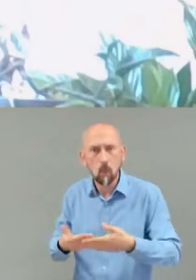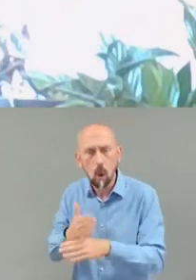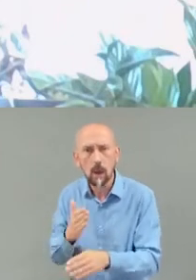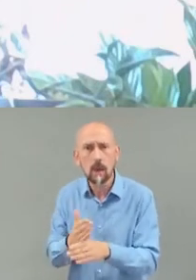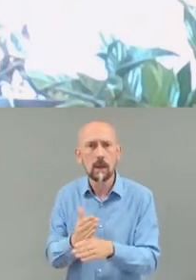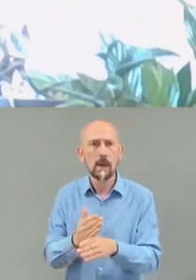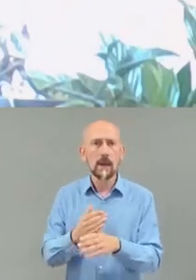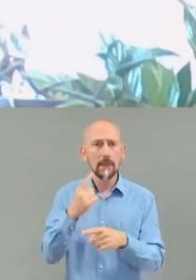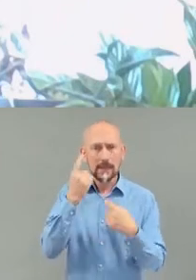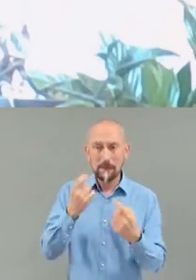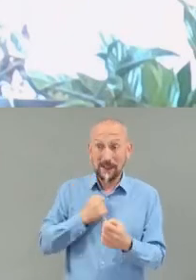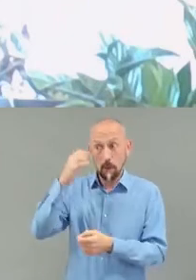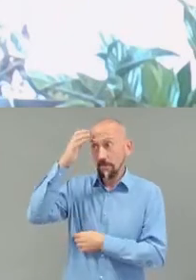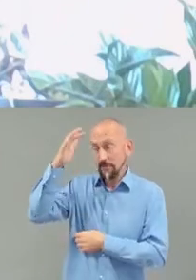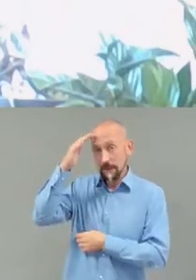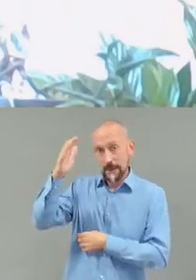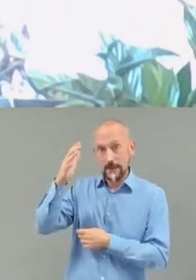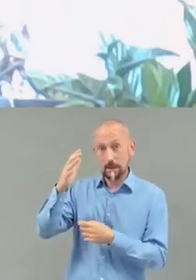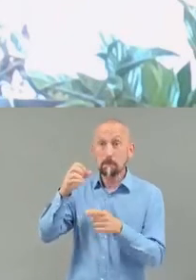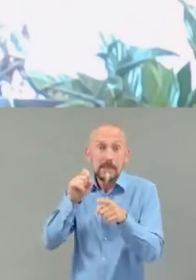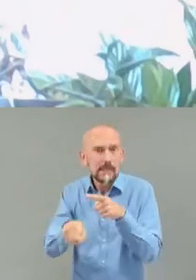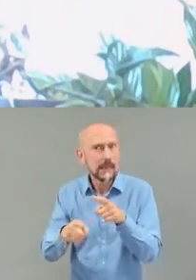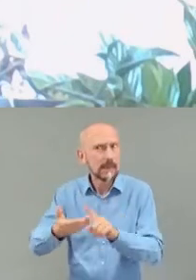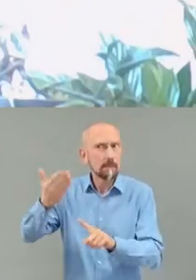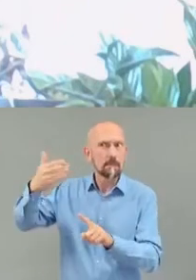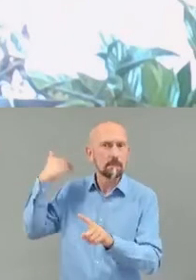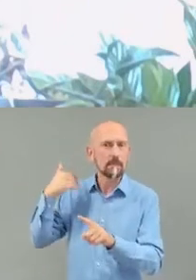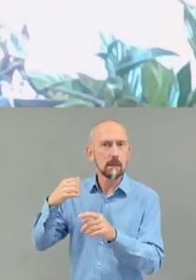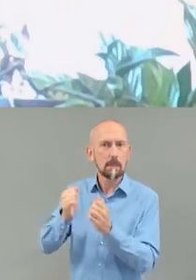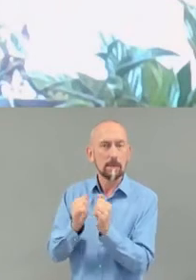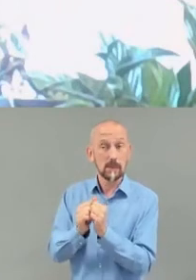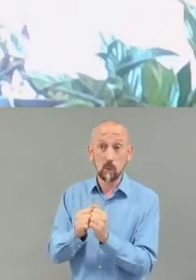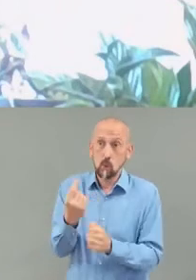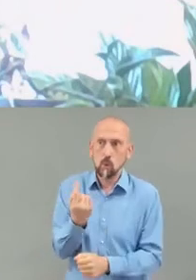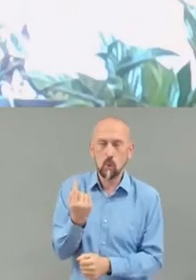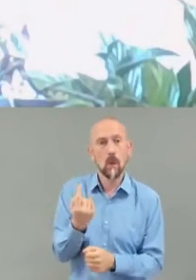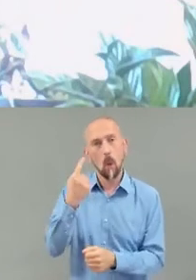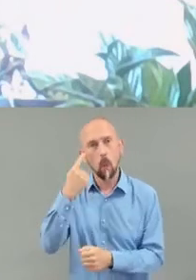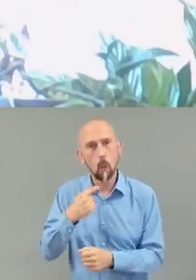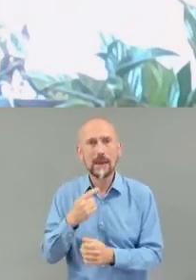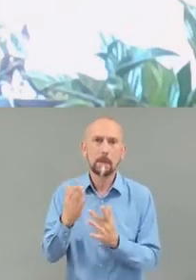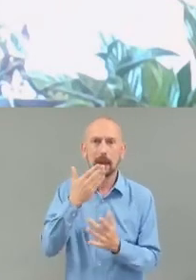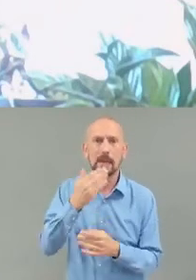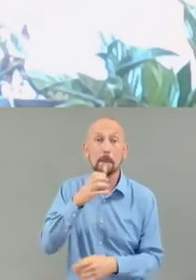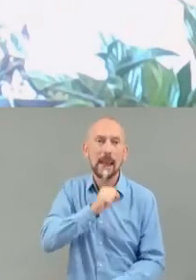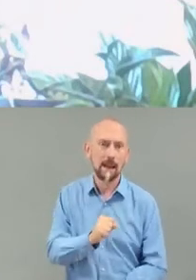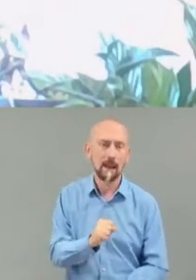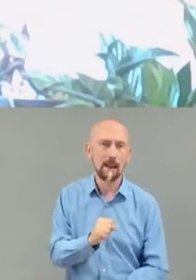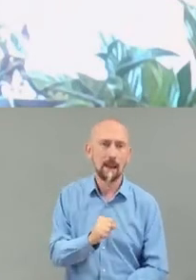concepts, particularly seminal papers, have been generated from white middle-class men, and how do we